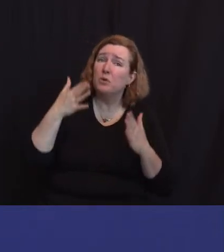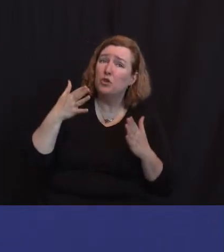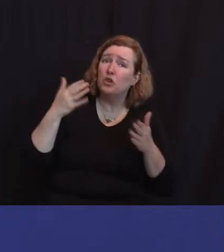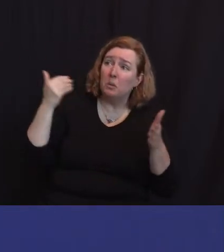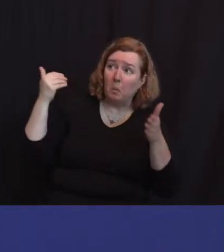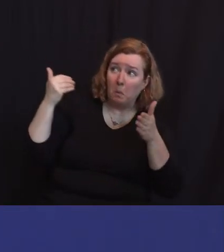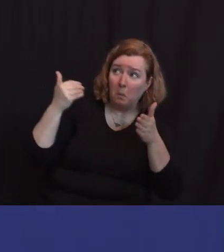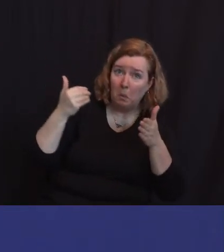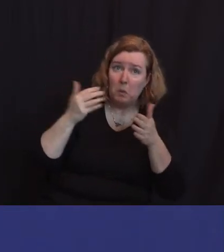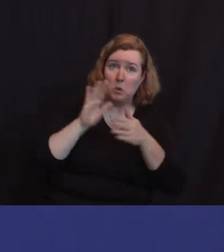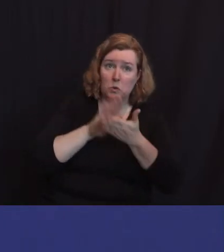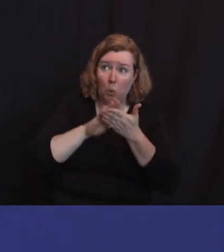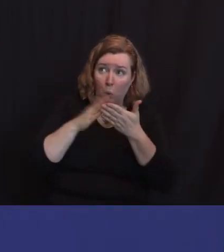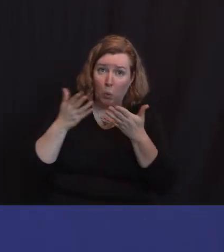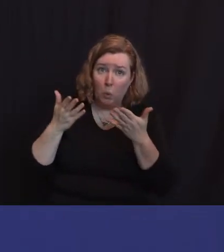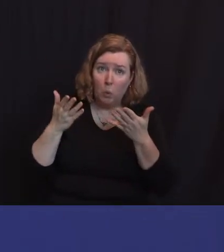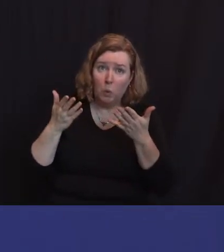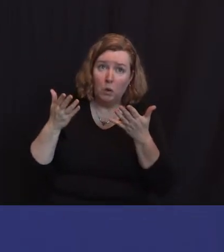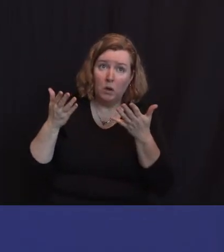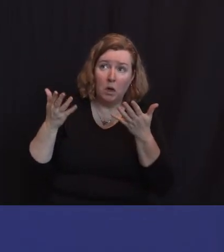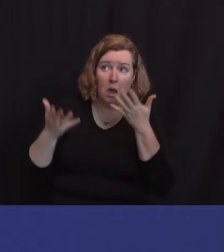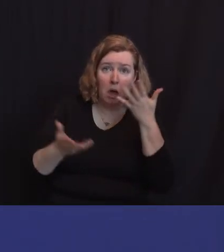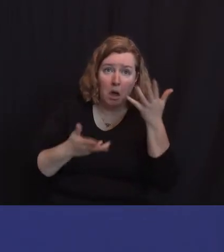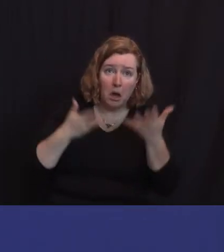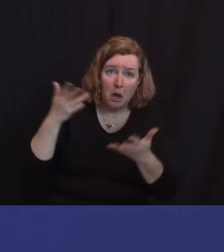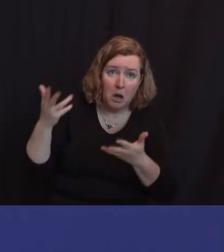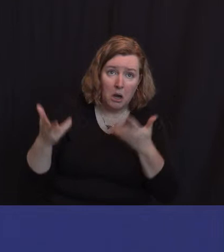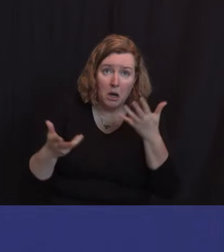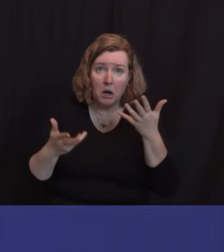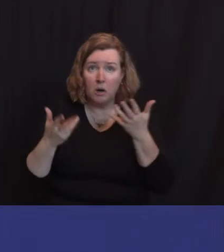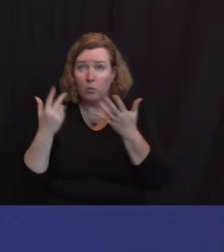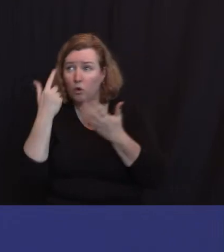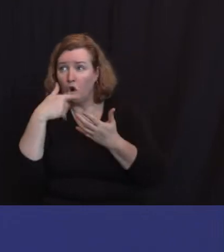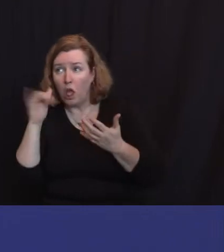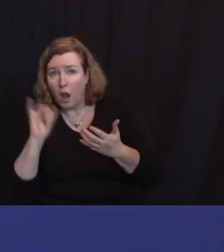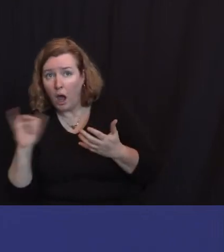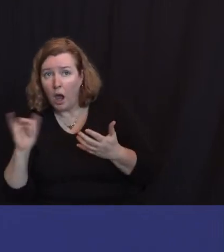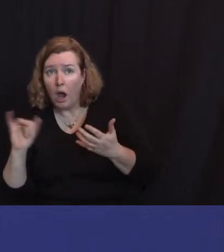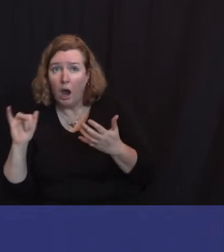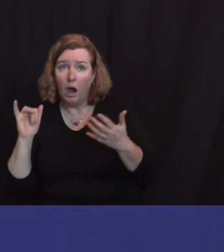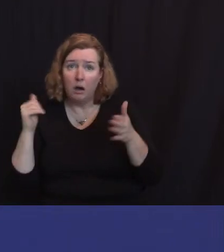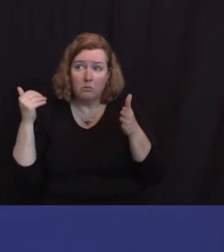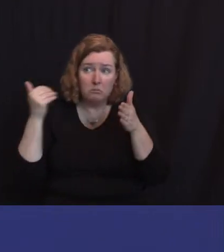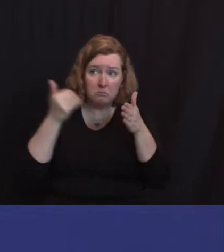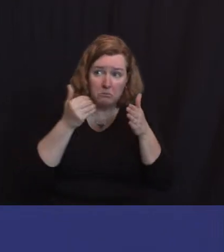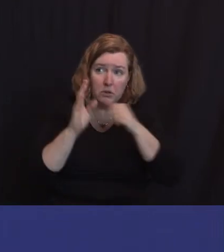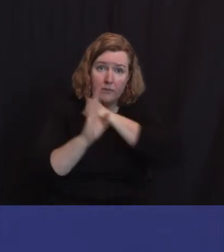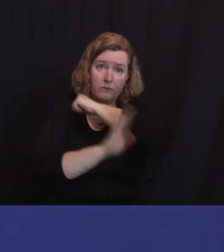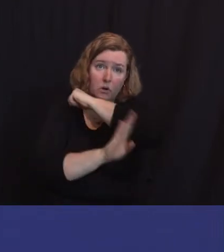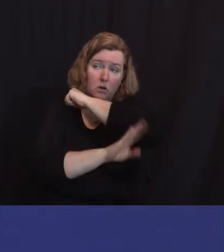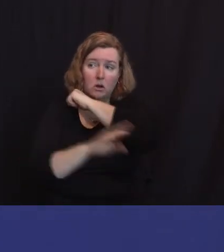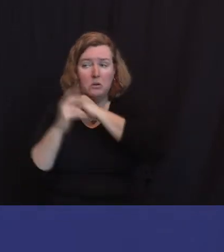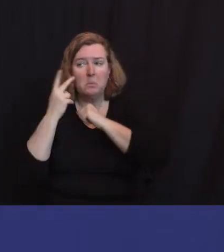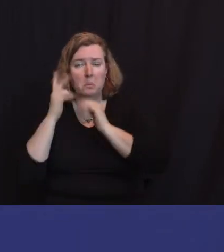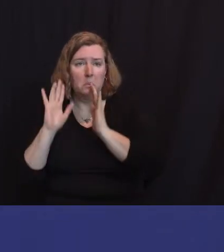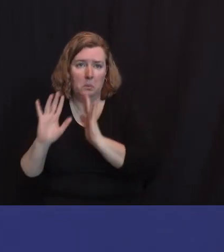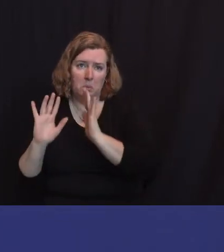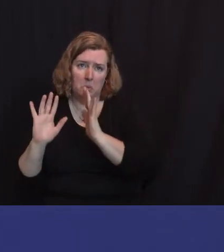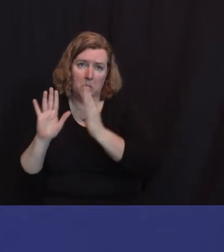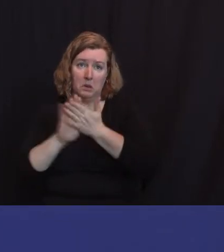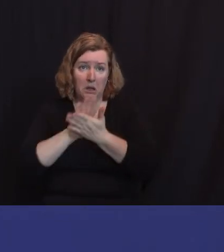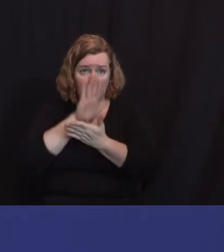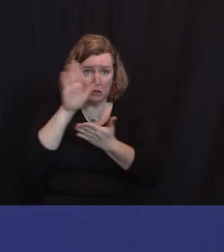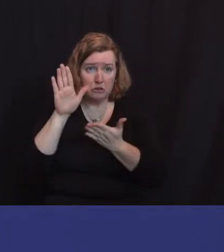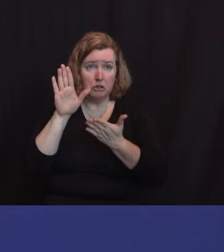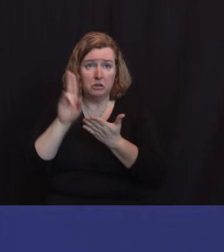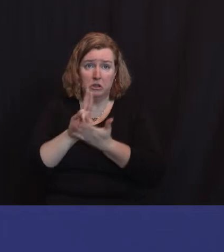for whatever reason, given what the public health reality looks like in September. And on colleges, we have not extended it